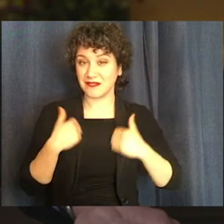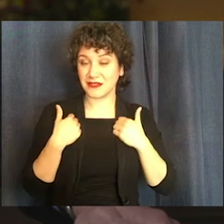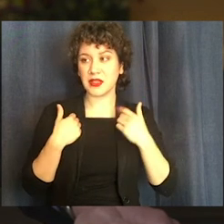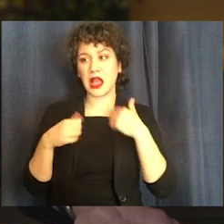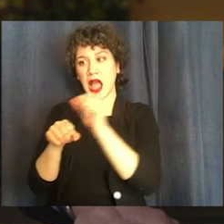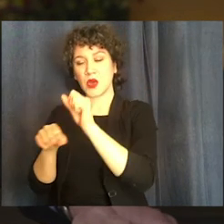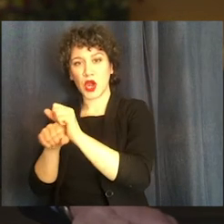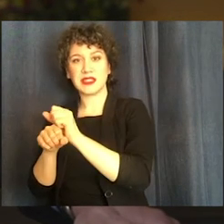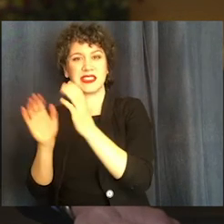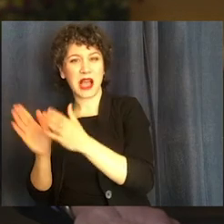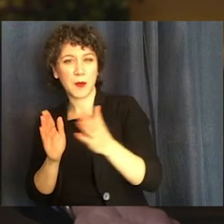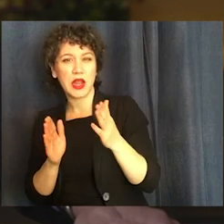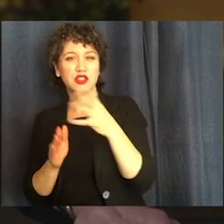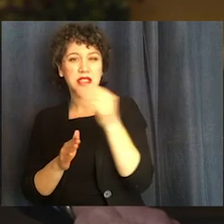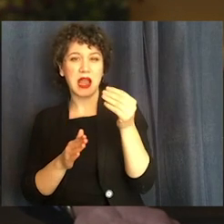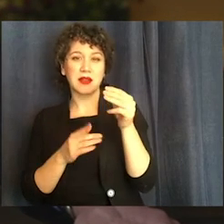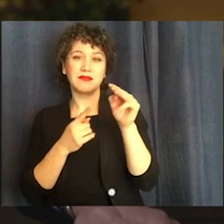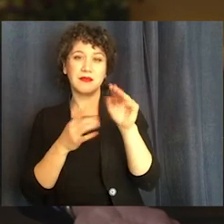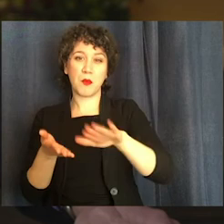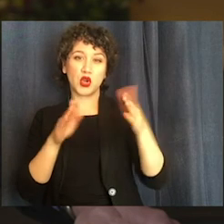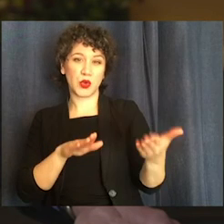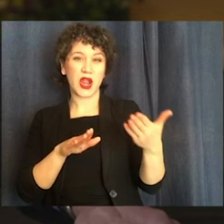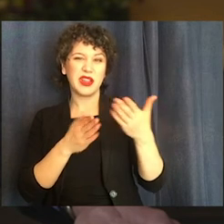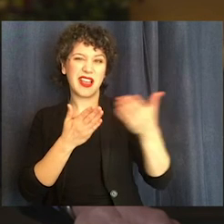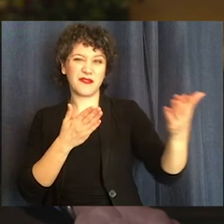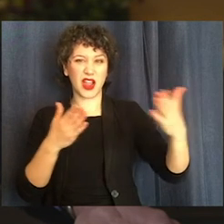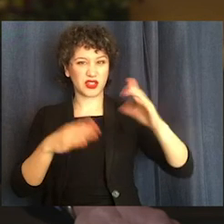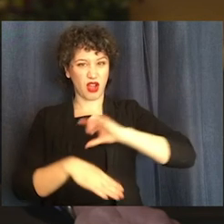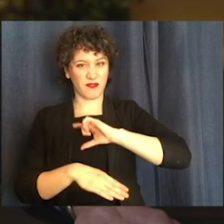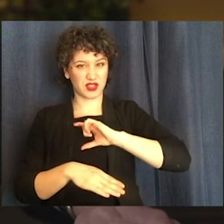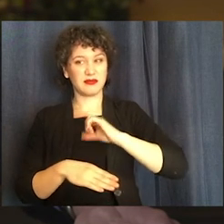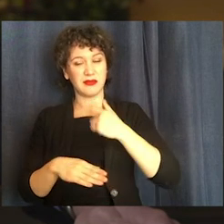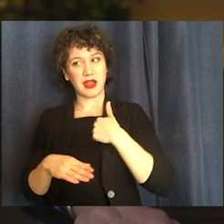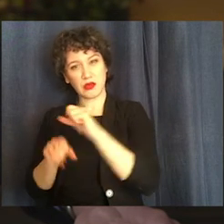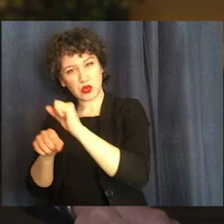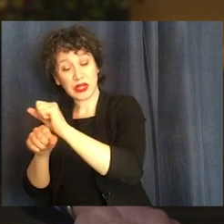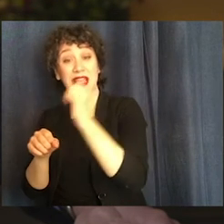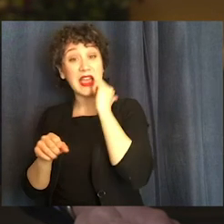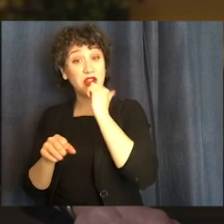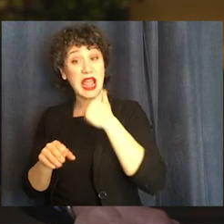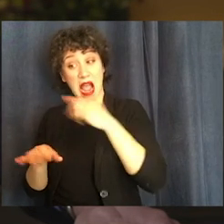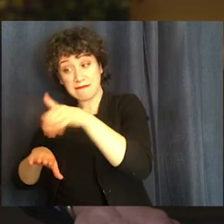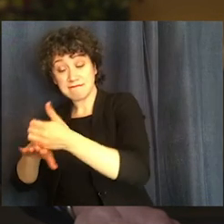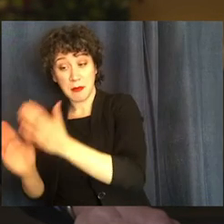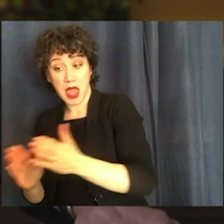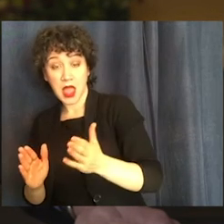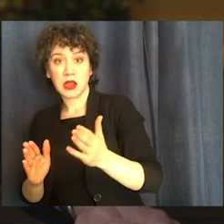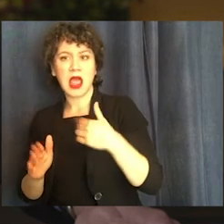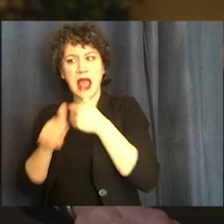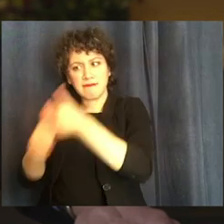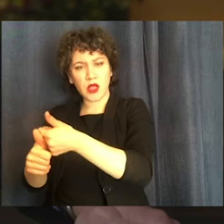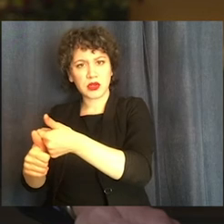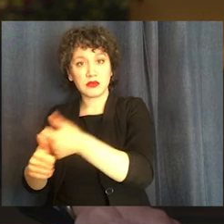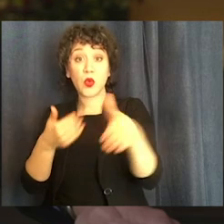my soldiers that I was responsible for could live. And thanks to a whole lot of luck, we did. I wish